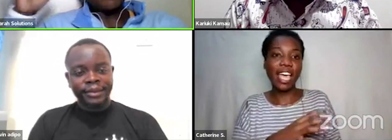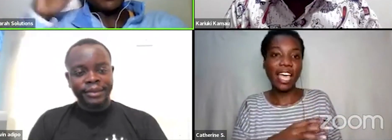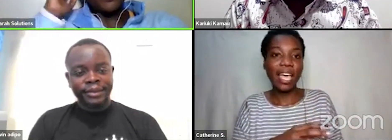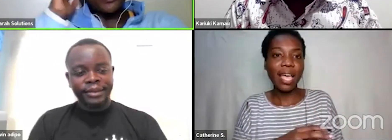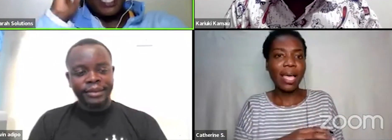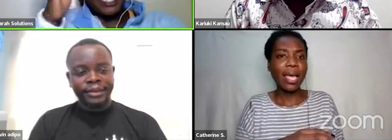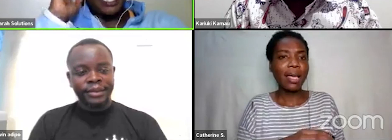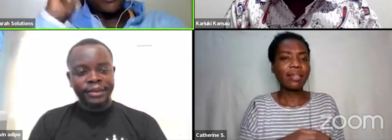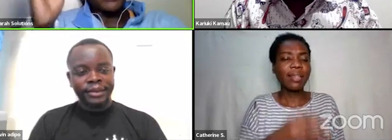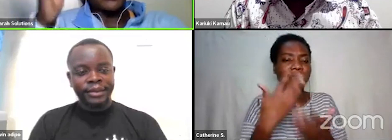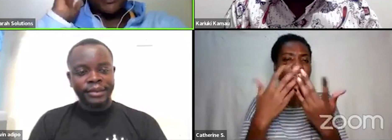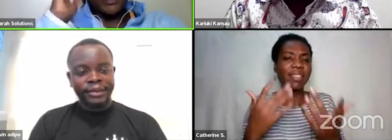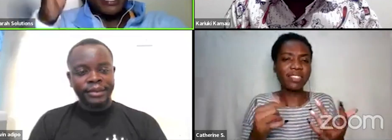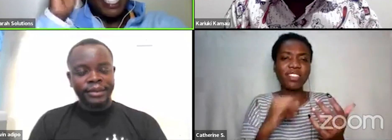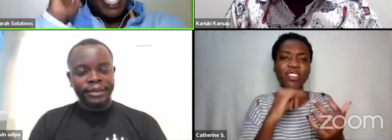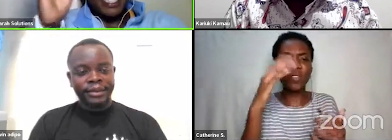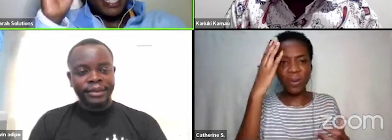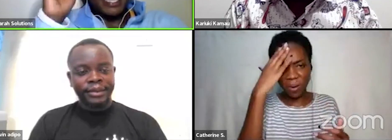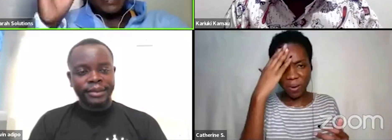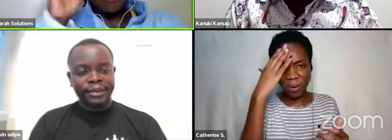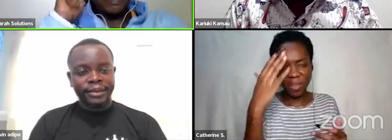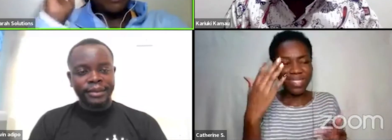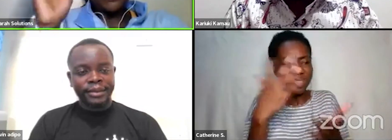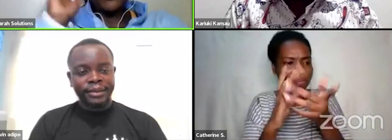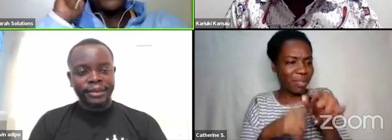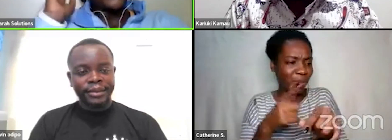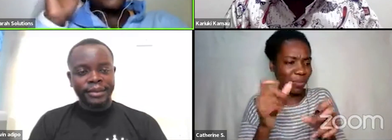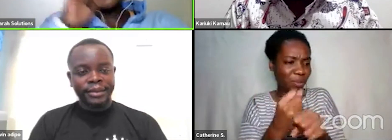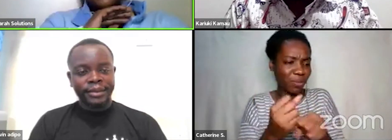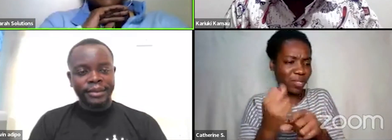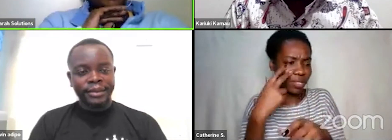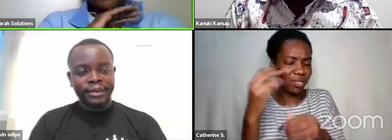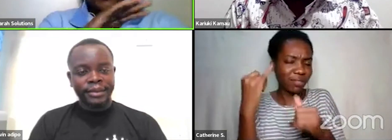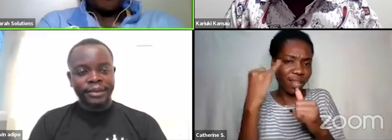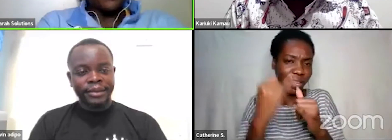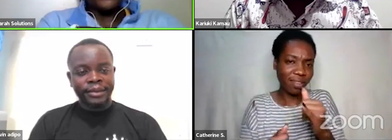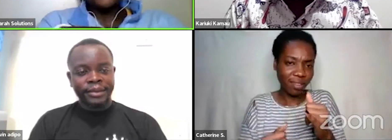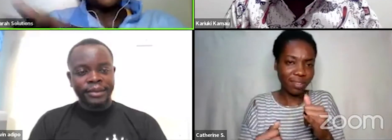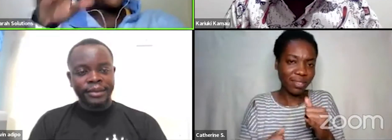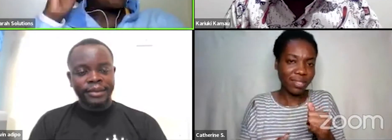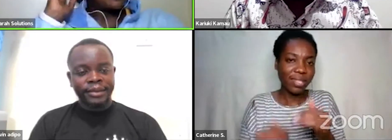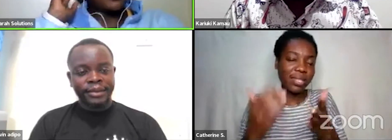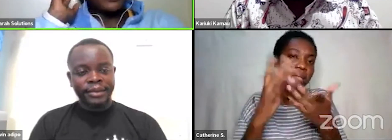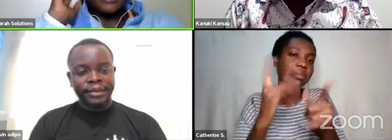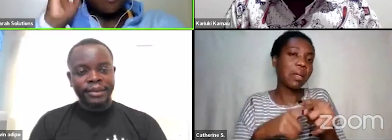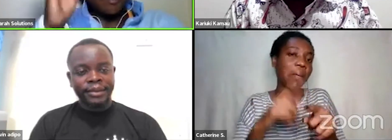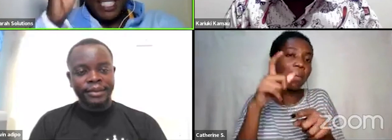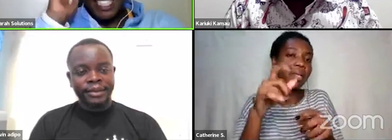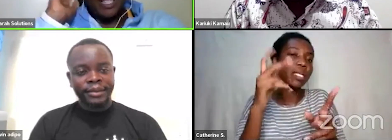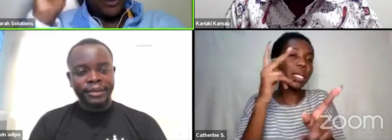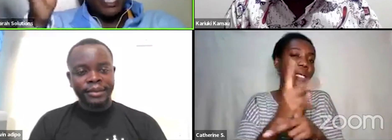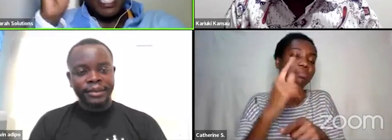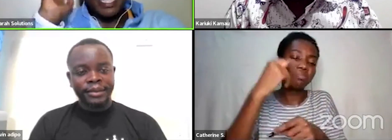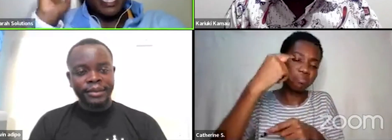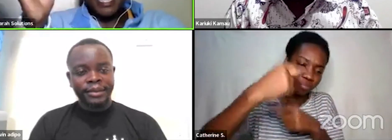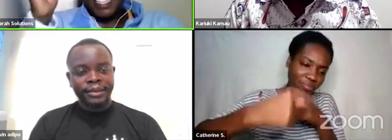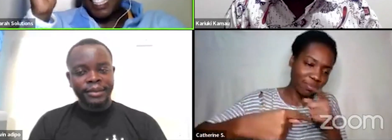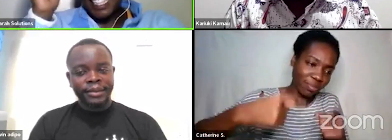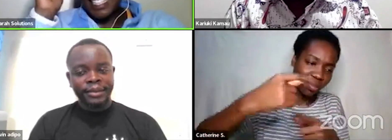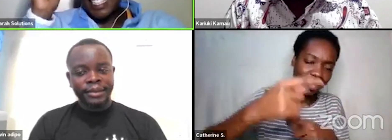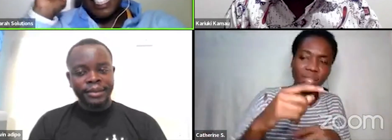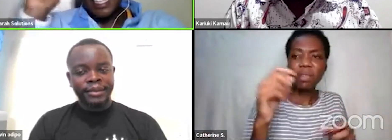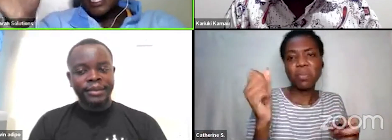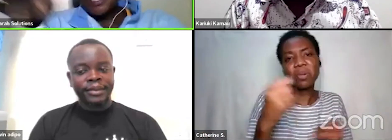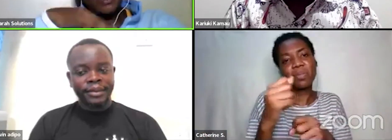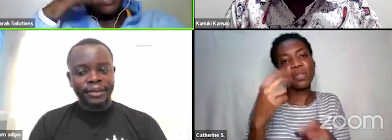unpredictability. You know, sometimes you really cannot see to the end. Like sometimes you just have to keep going. You may not see the whole staircase,